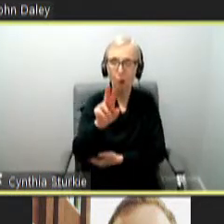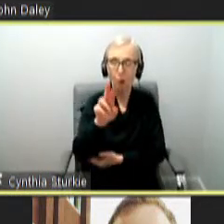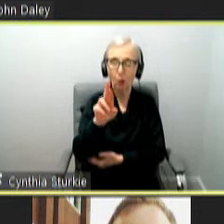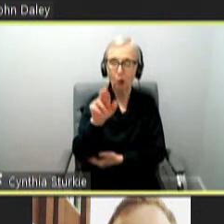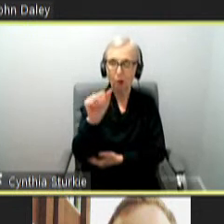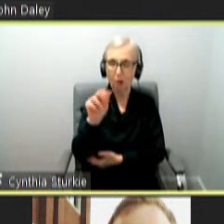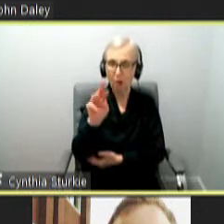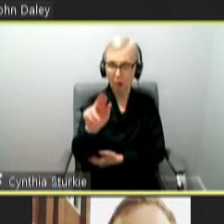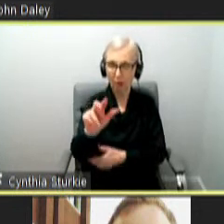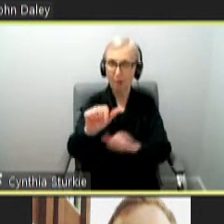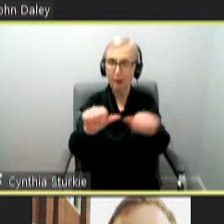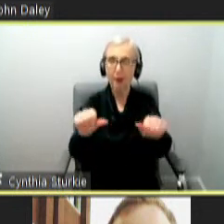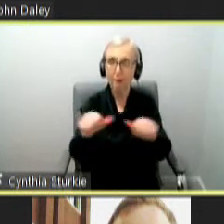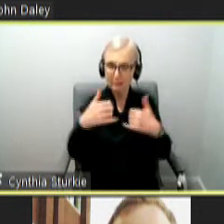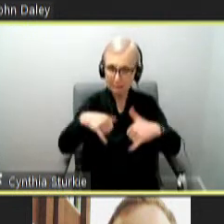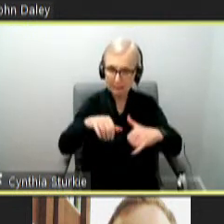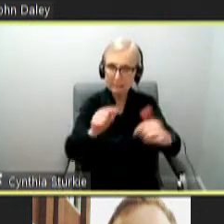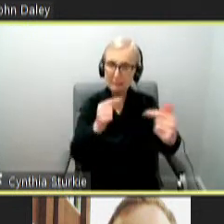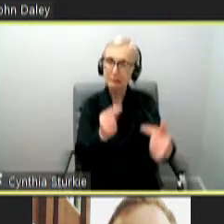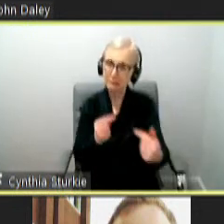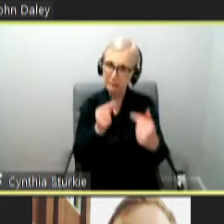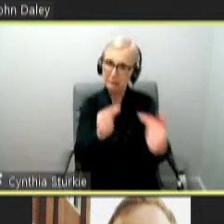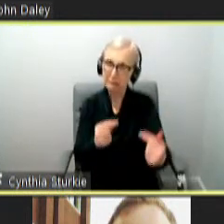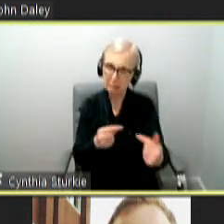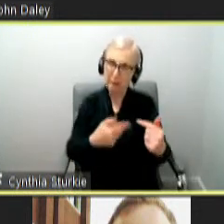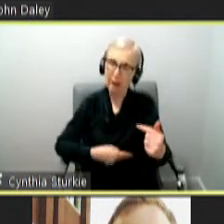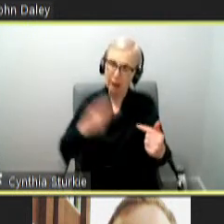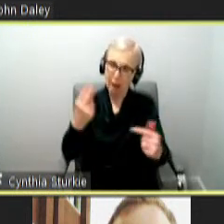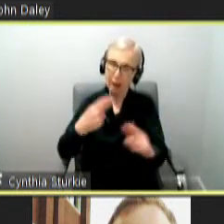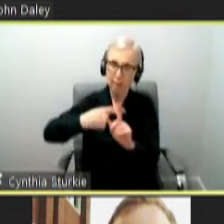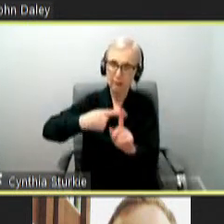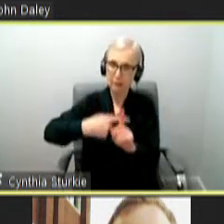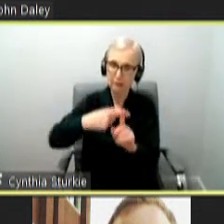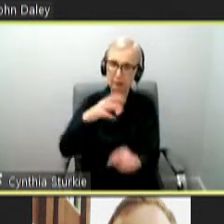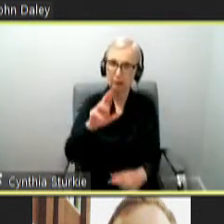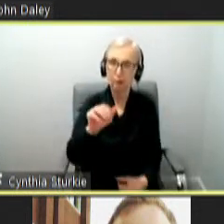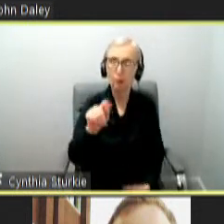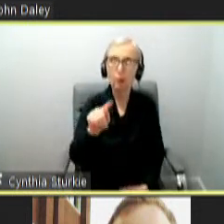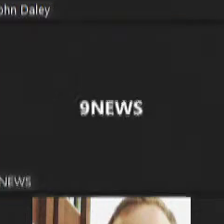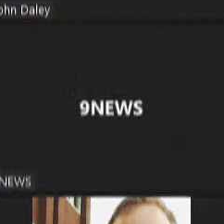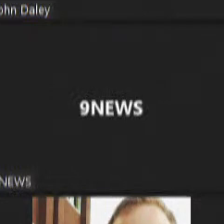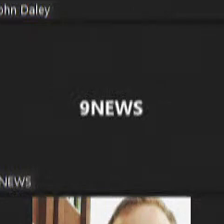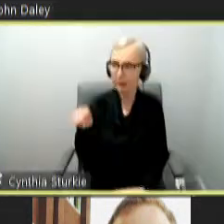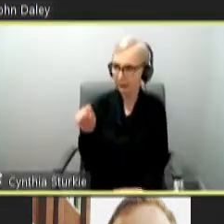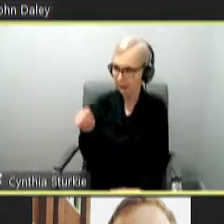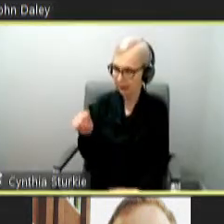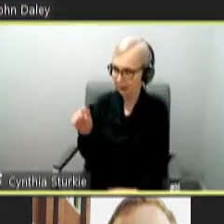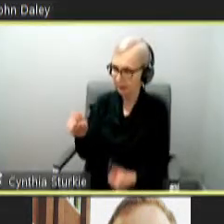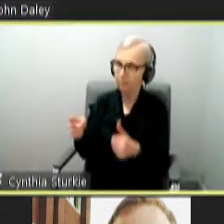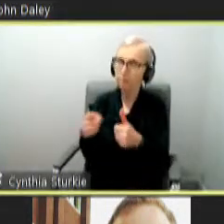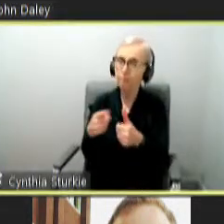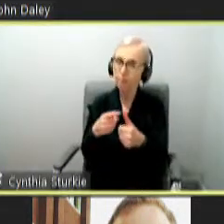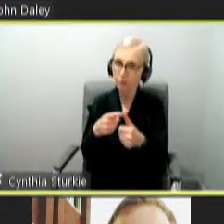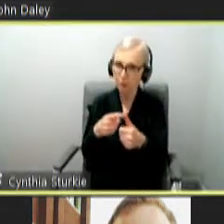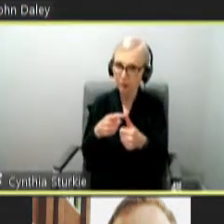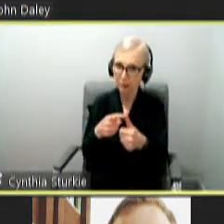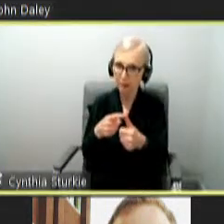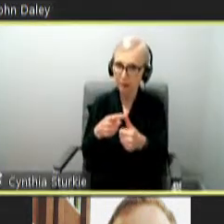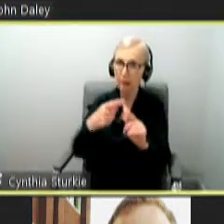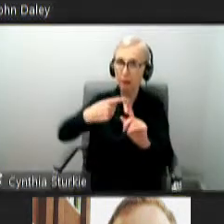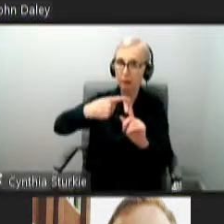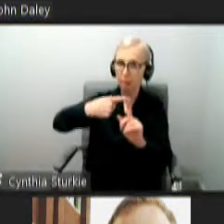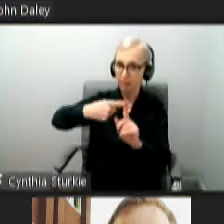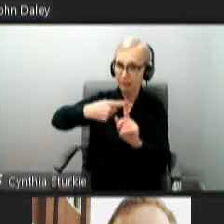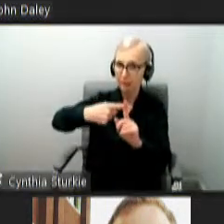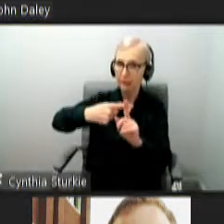still struggling with their high positivity rates. Thank you. Yes, so I would say that first, positivity